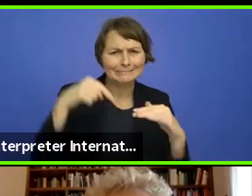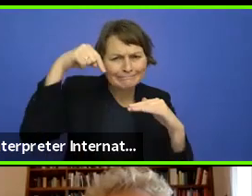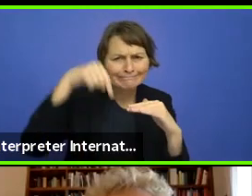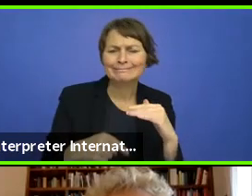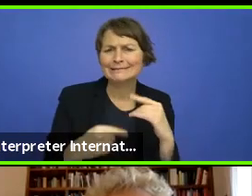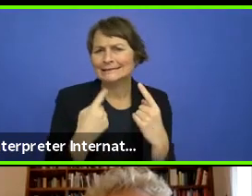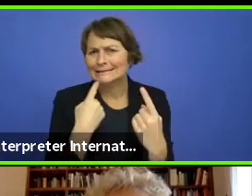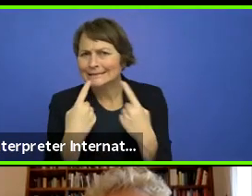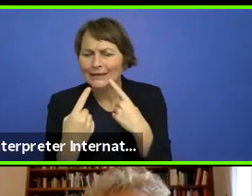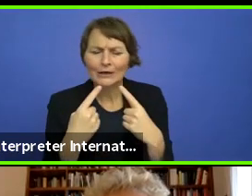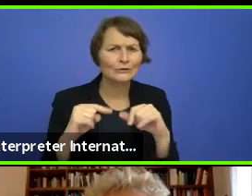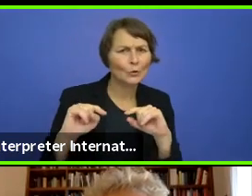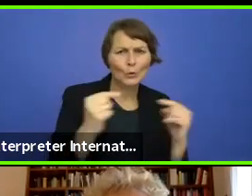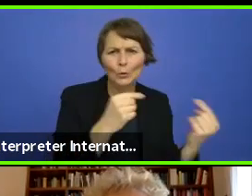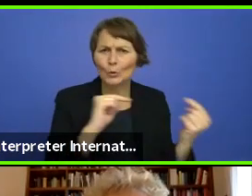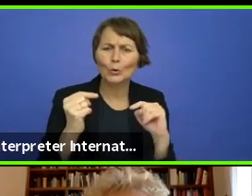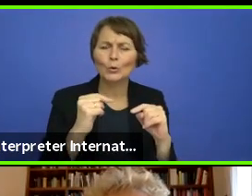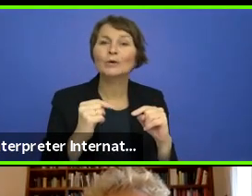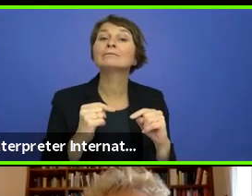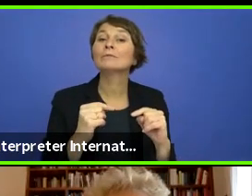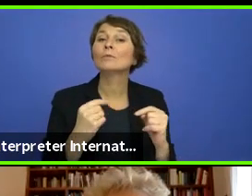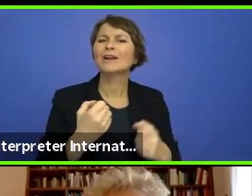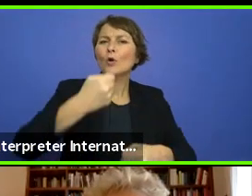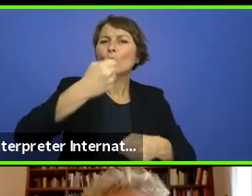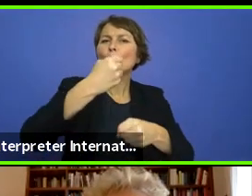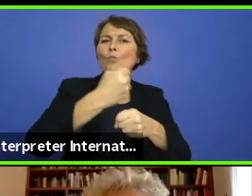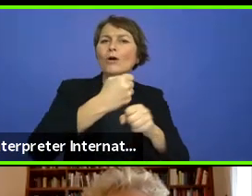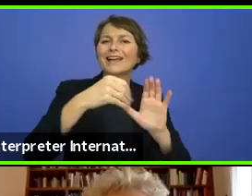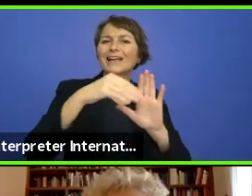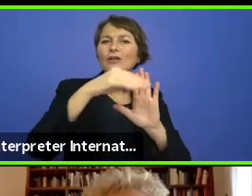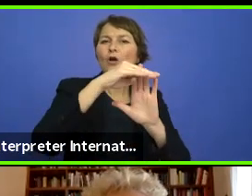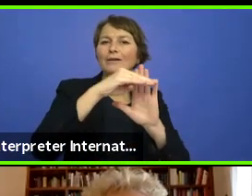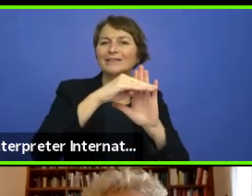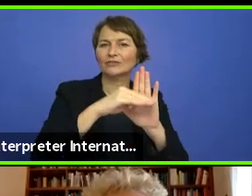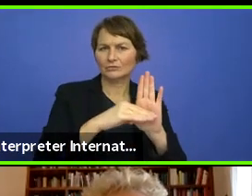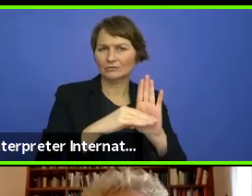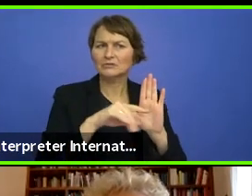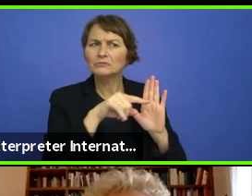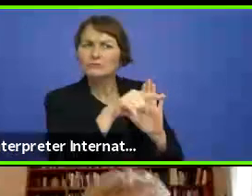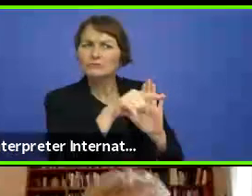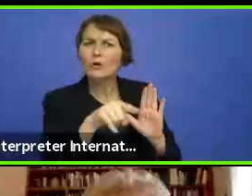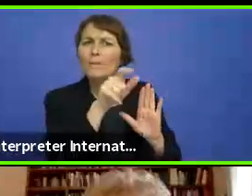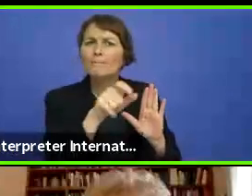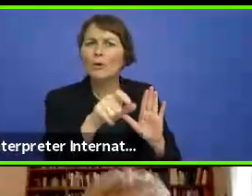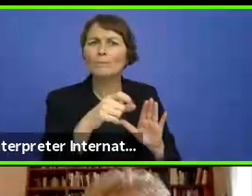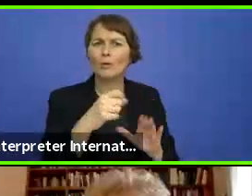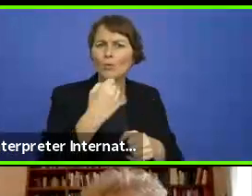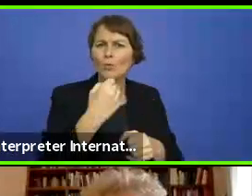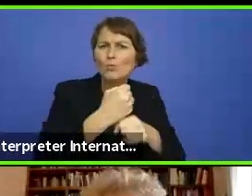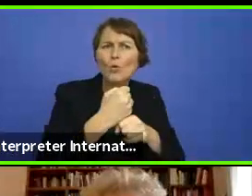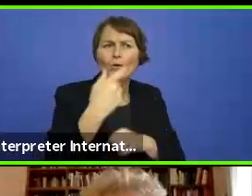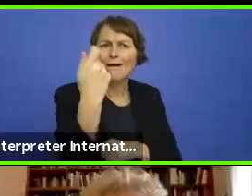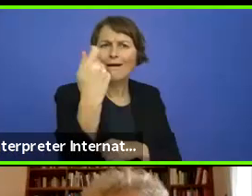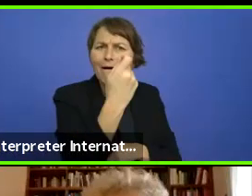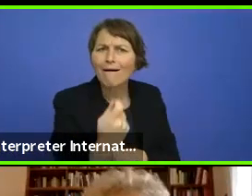rightly so, about the working conditions of artists and cultural professionals across Europe.